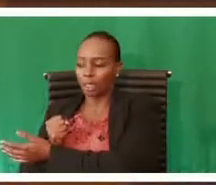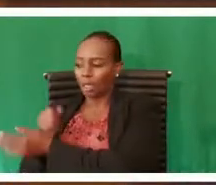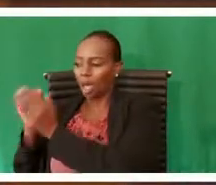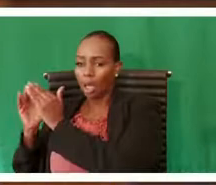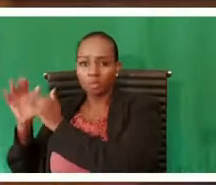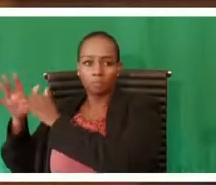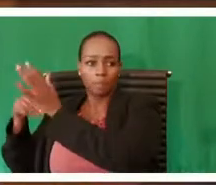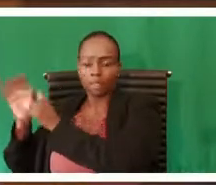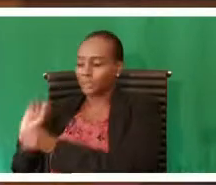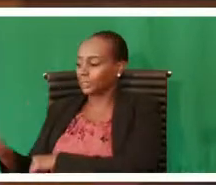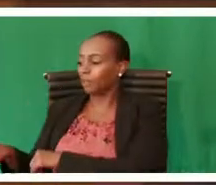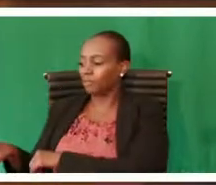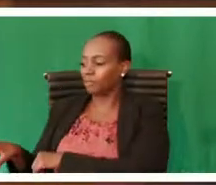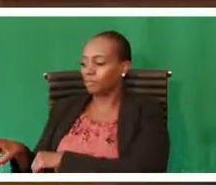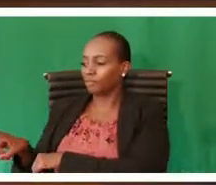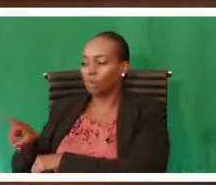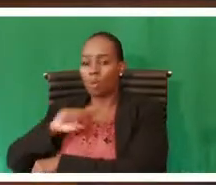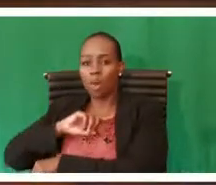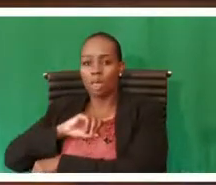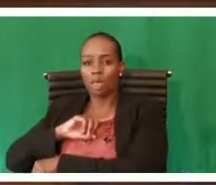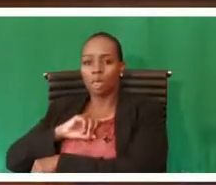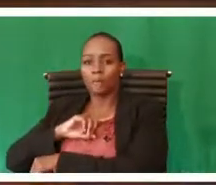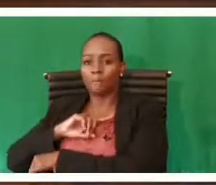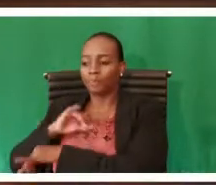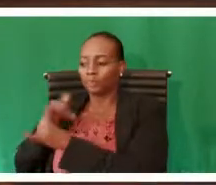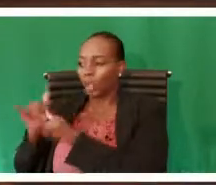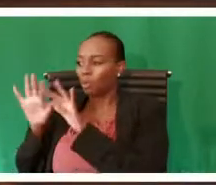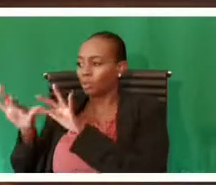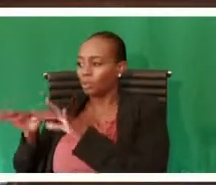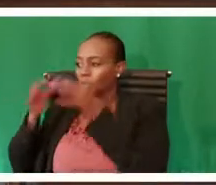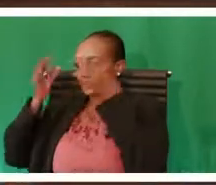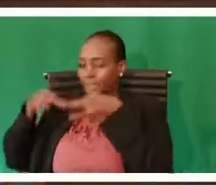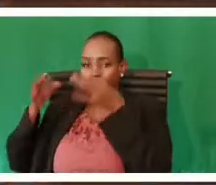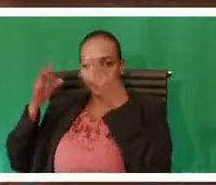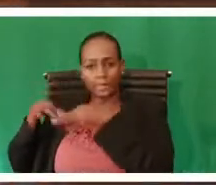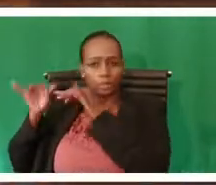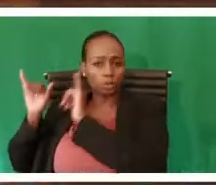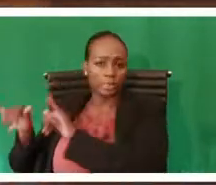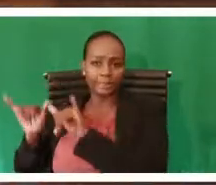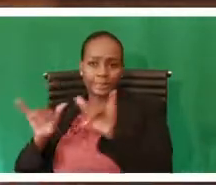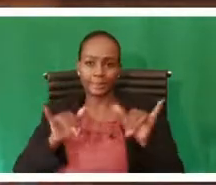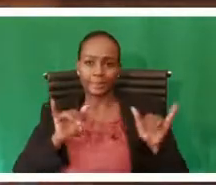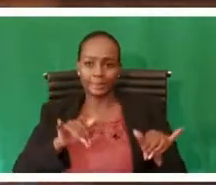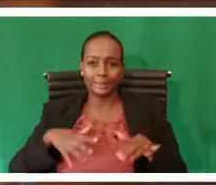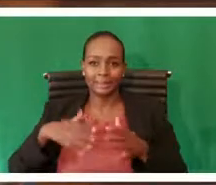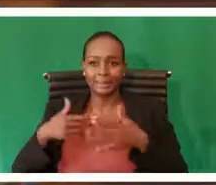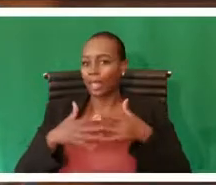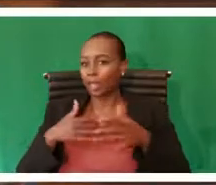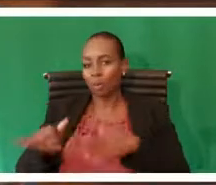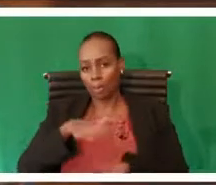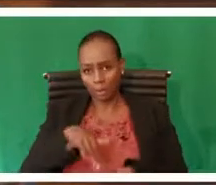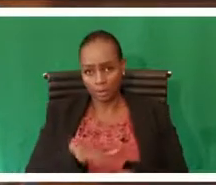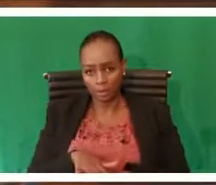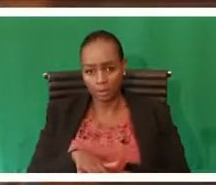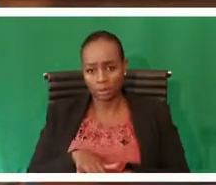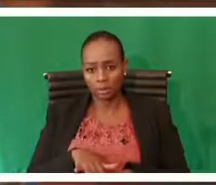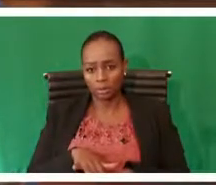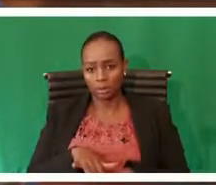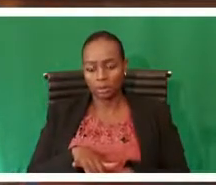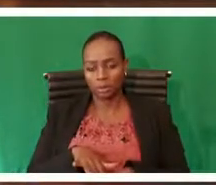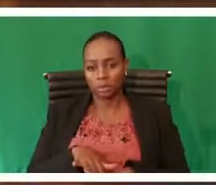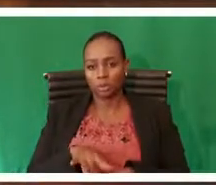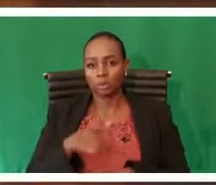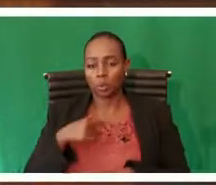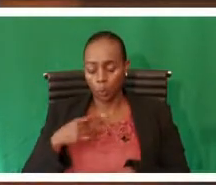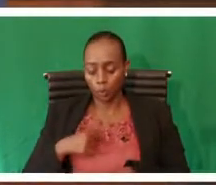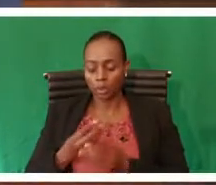chasing settlers instead of being proactive in terms of planning and so on. So that part we will be able to deal